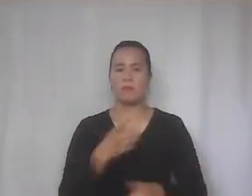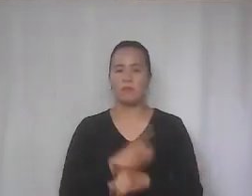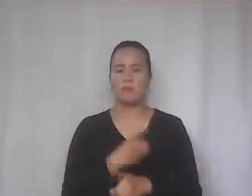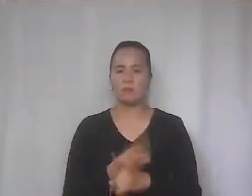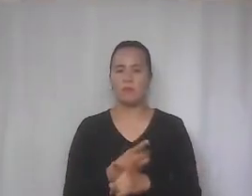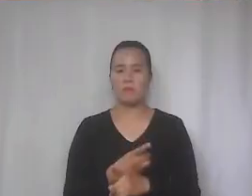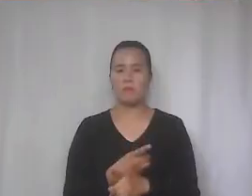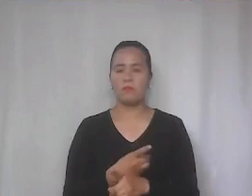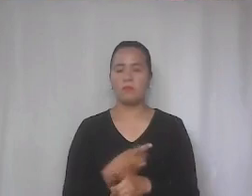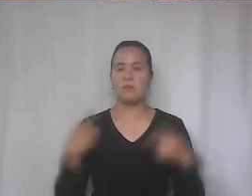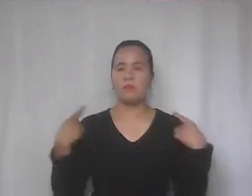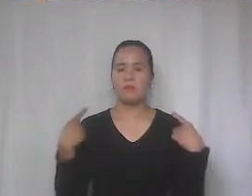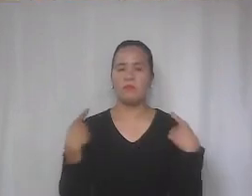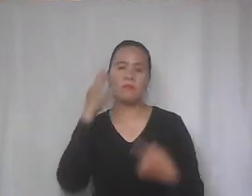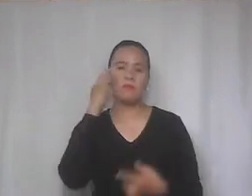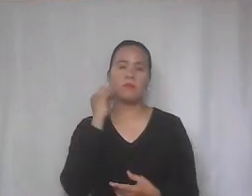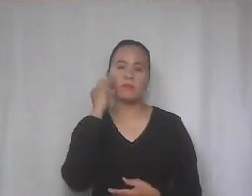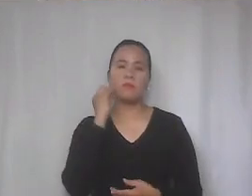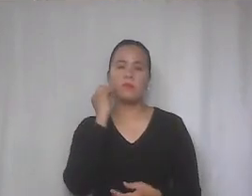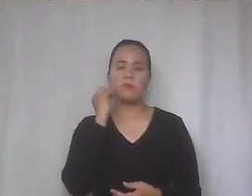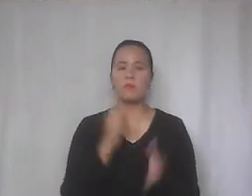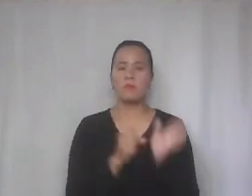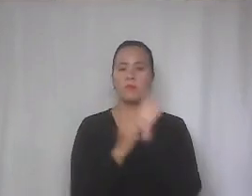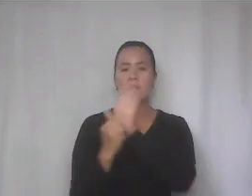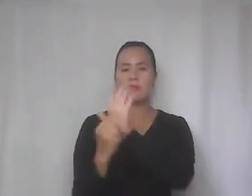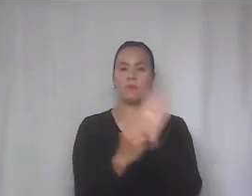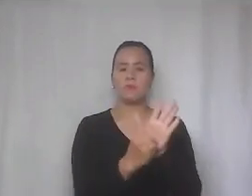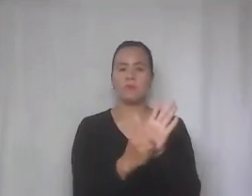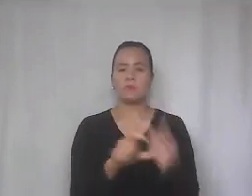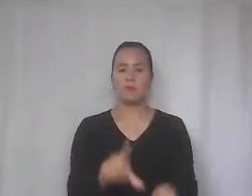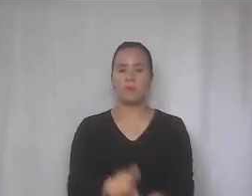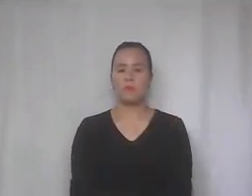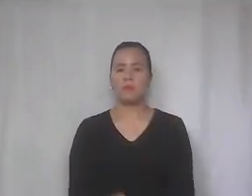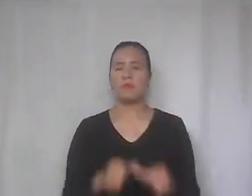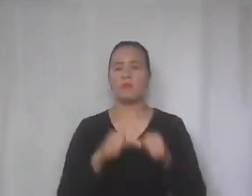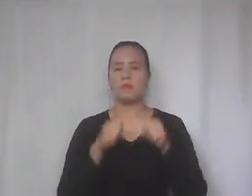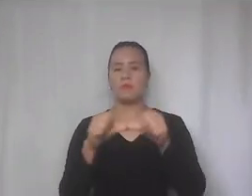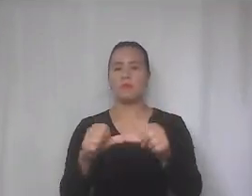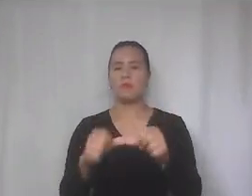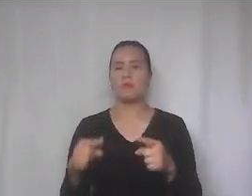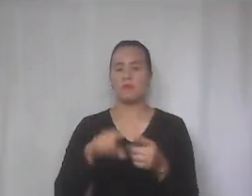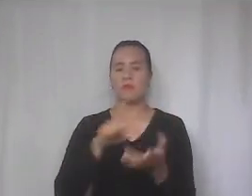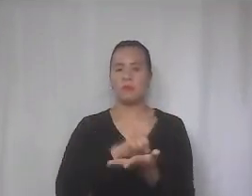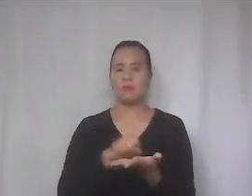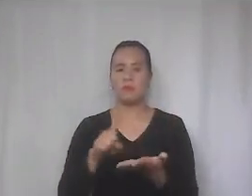that are lasting for weeks or months after diagnosis.